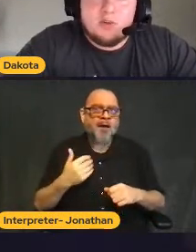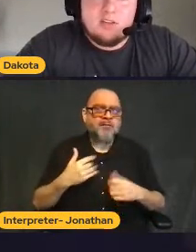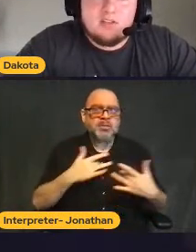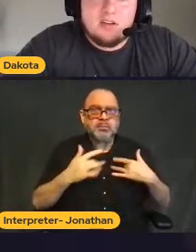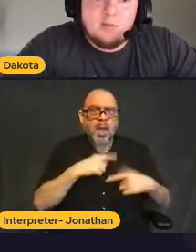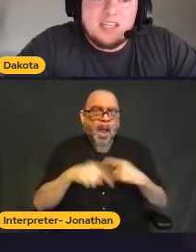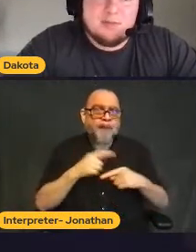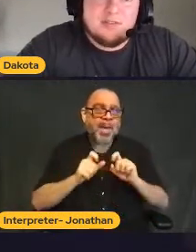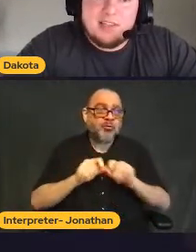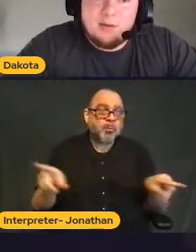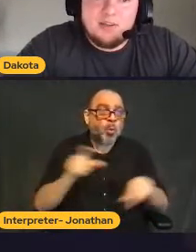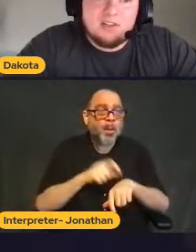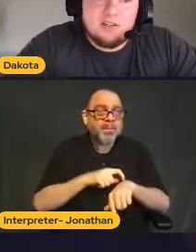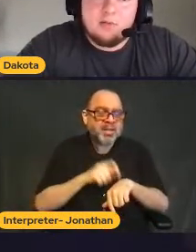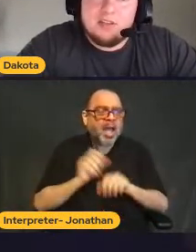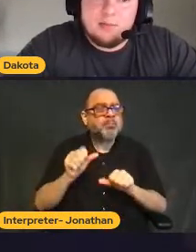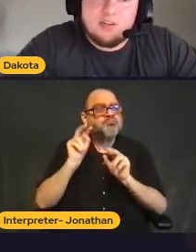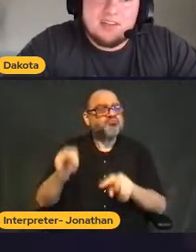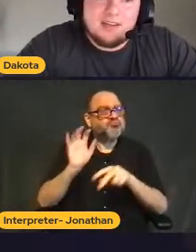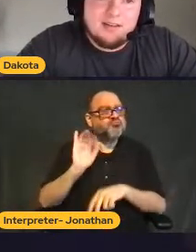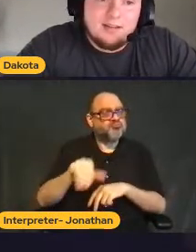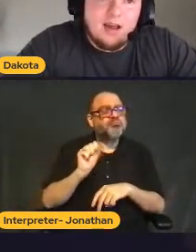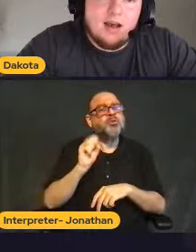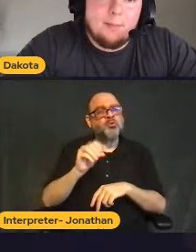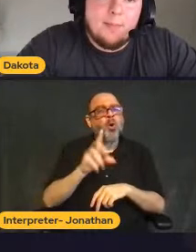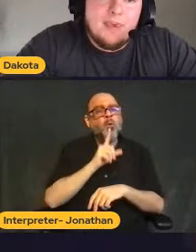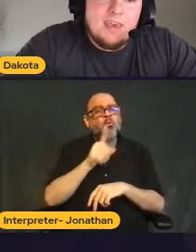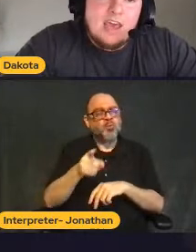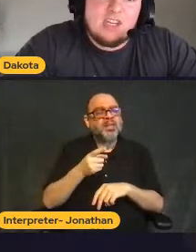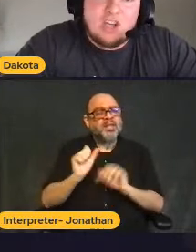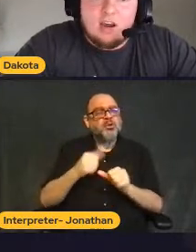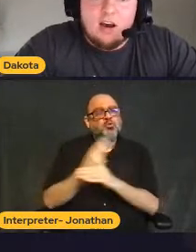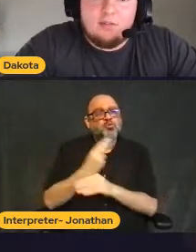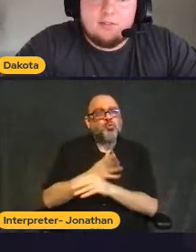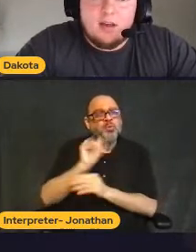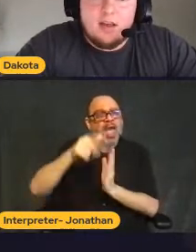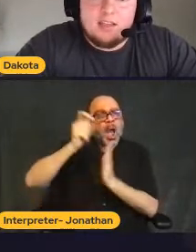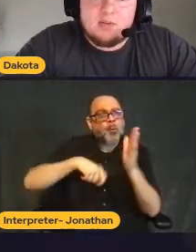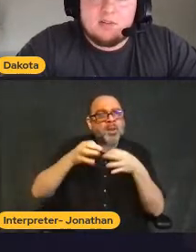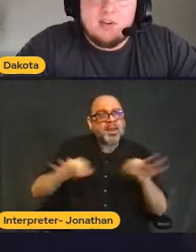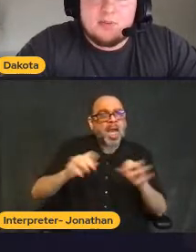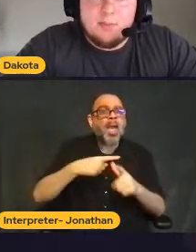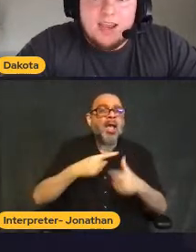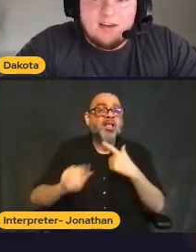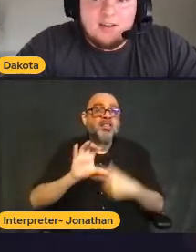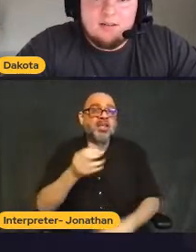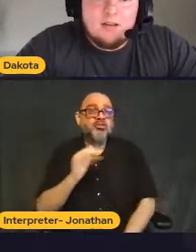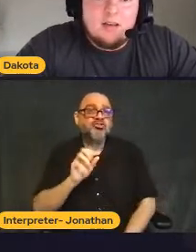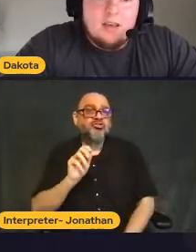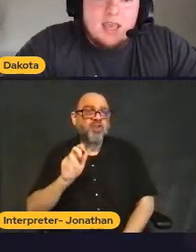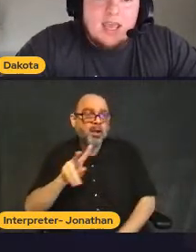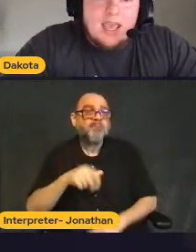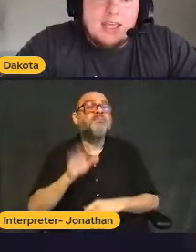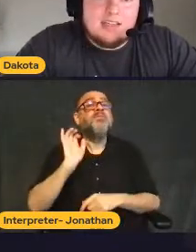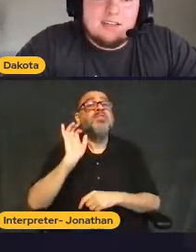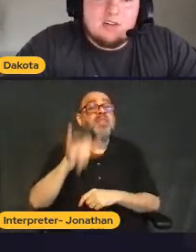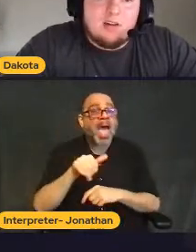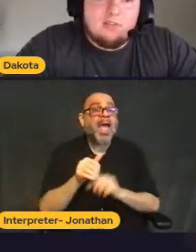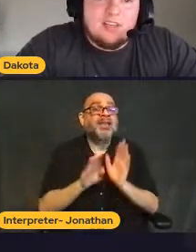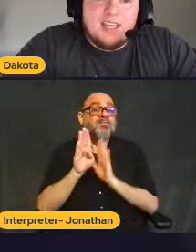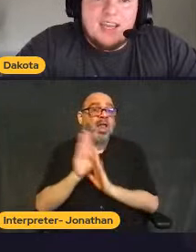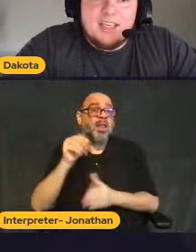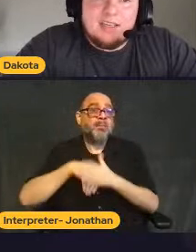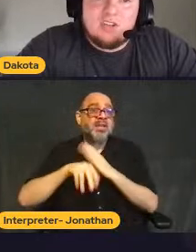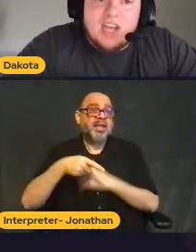the rules are written using a domain-specific language, so they're really simplistic. And then Checkoff is developed in Python. And